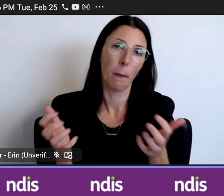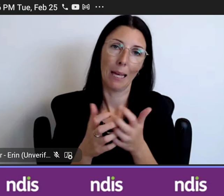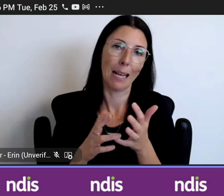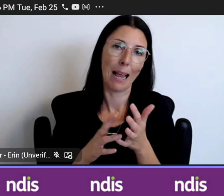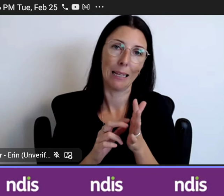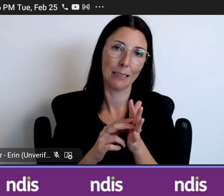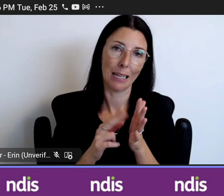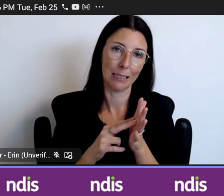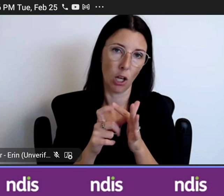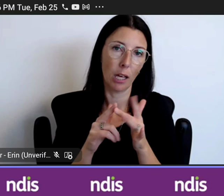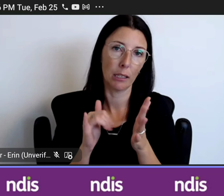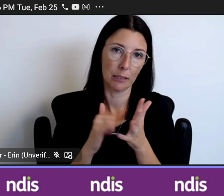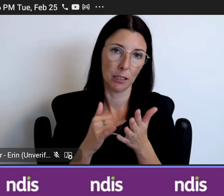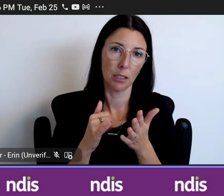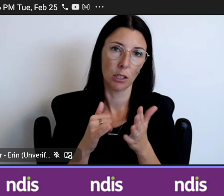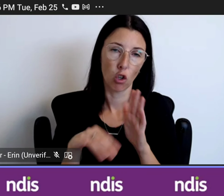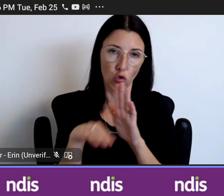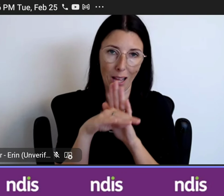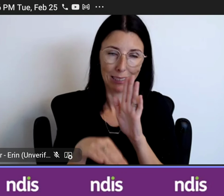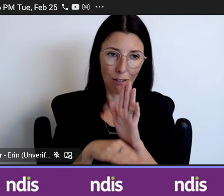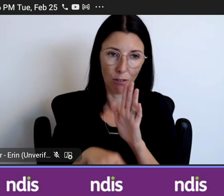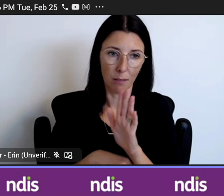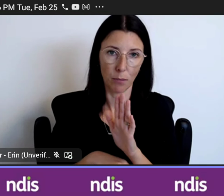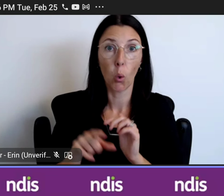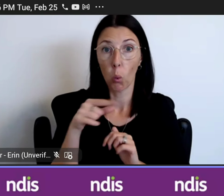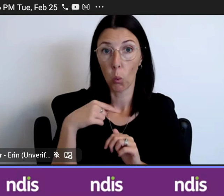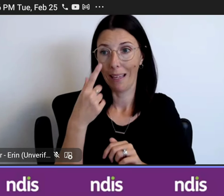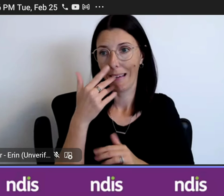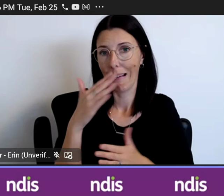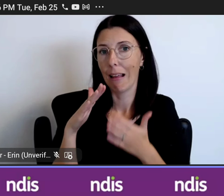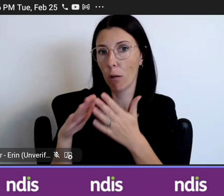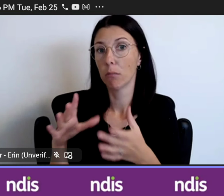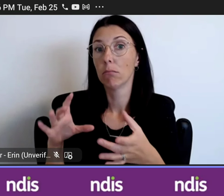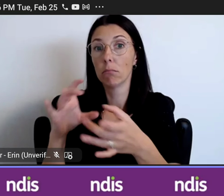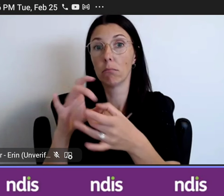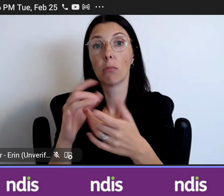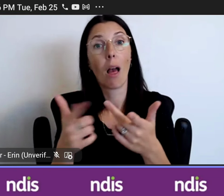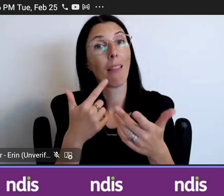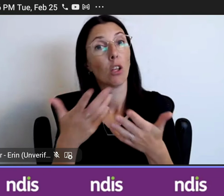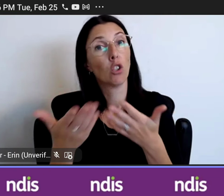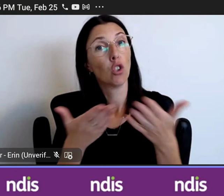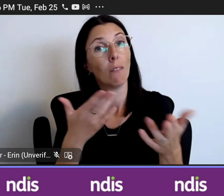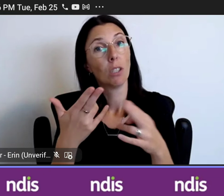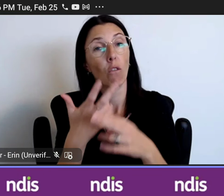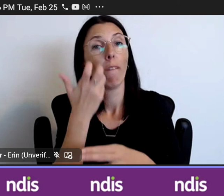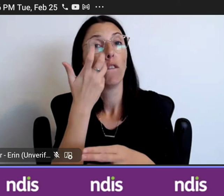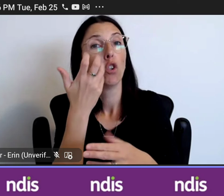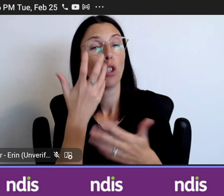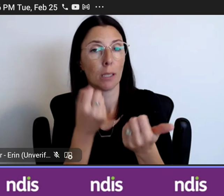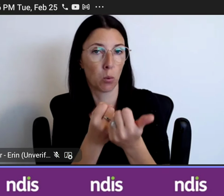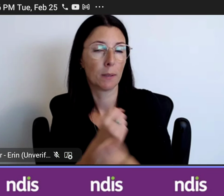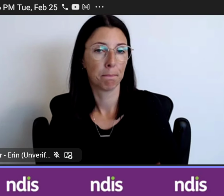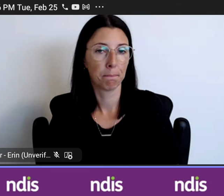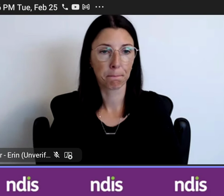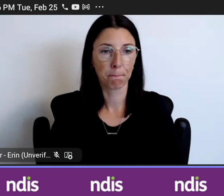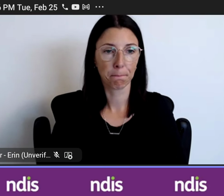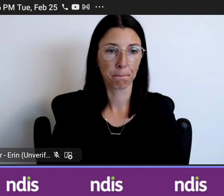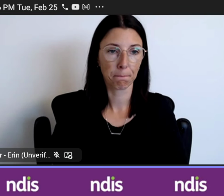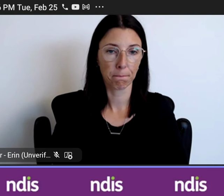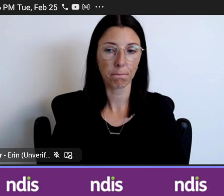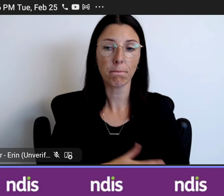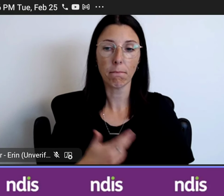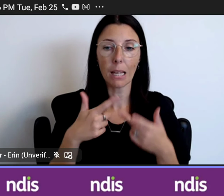criteria, and we can connect them to other services for future supports if needed. So